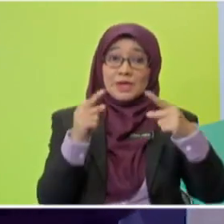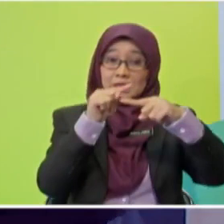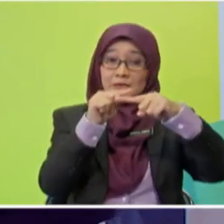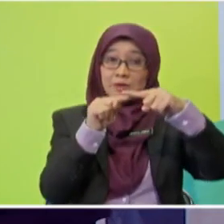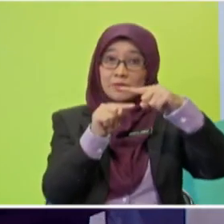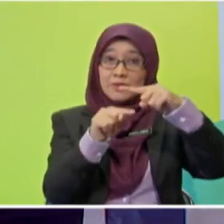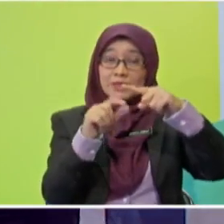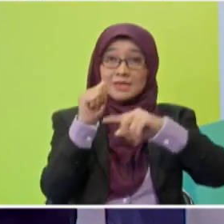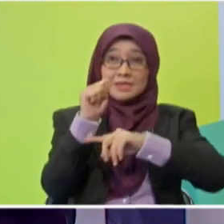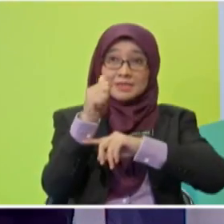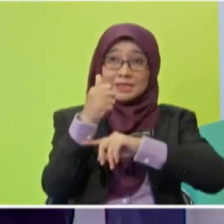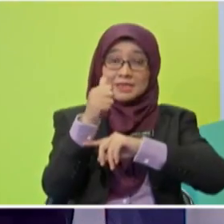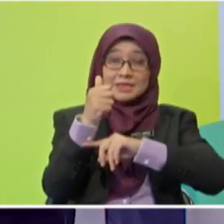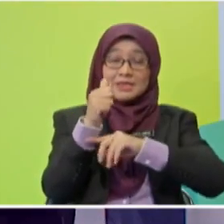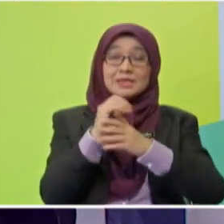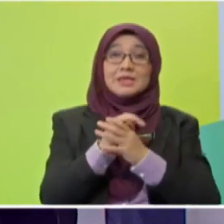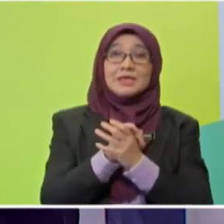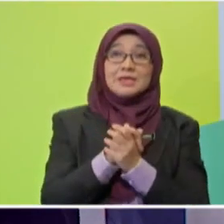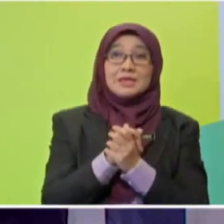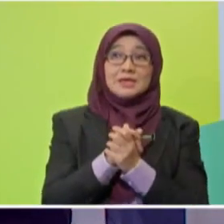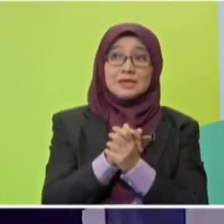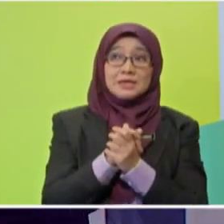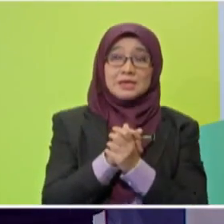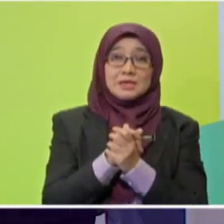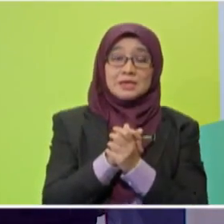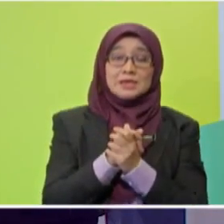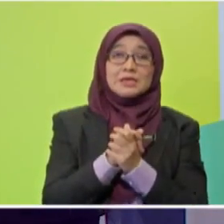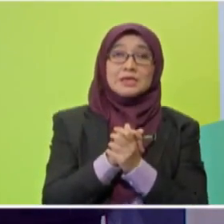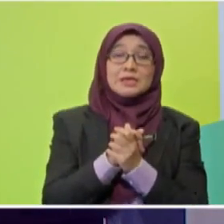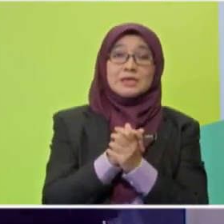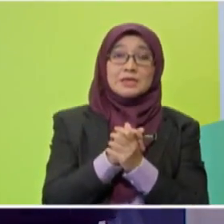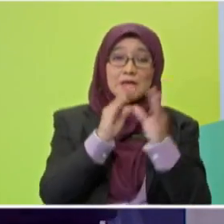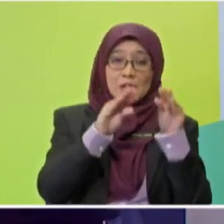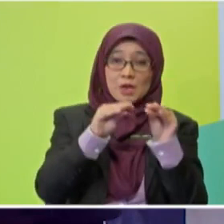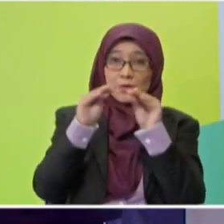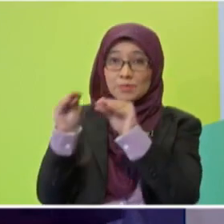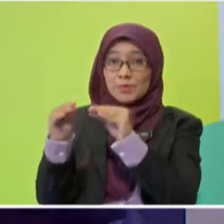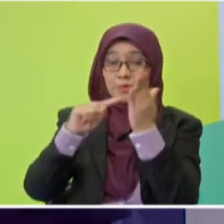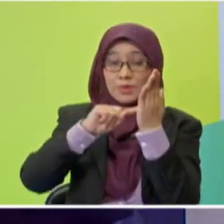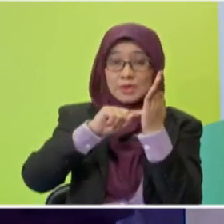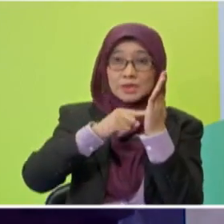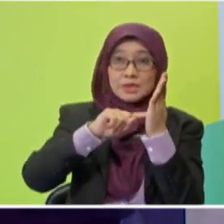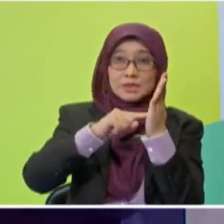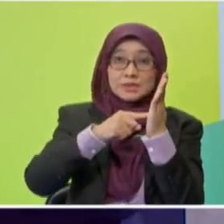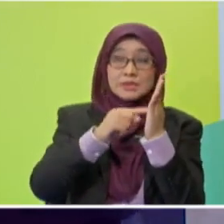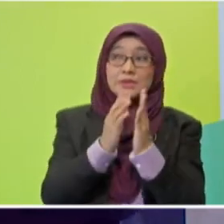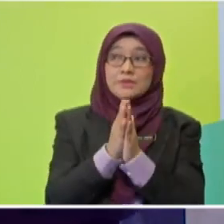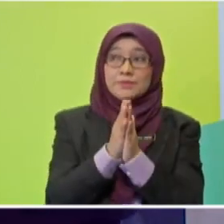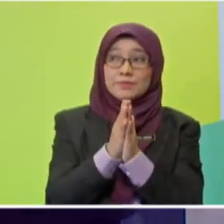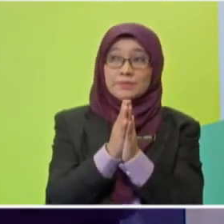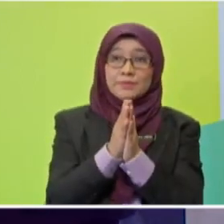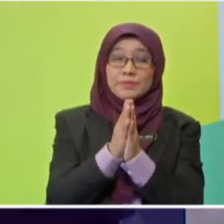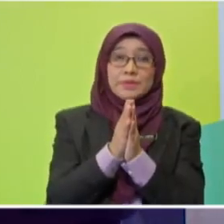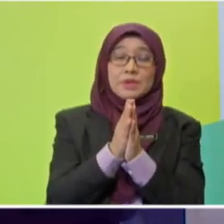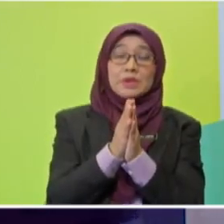3. Okay. Right. Or the second method, I say move the decimal. So how many places you can move here? I